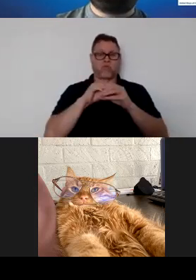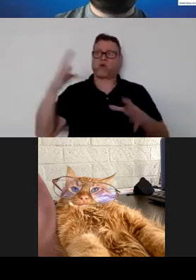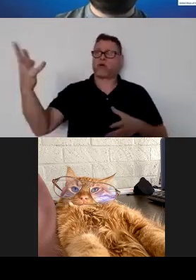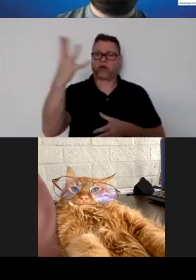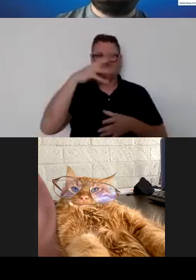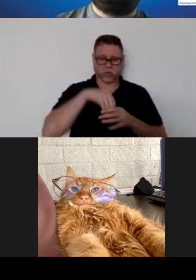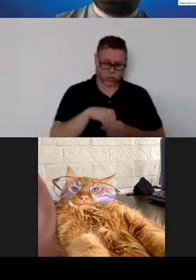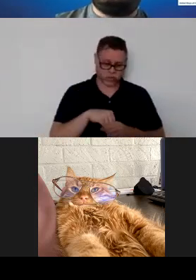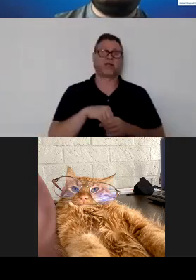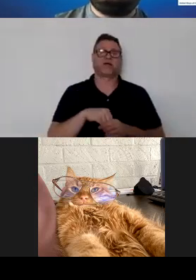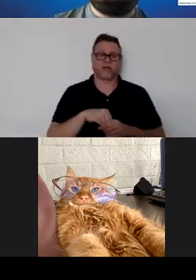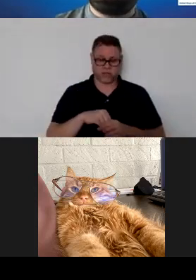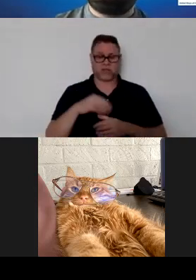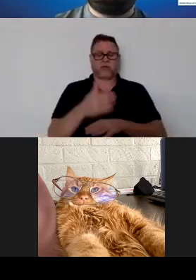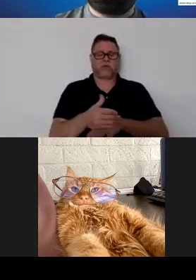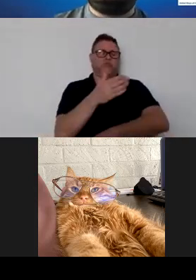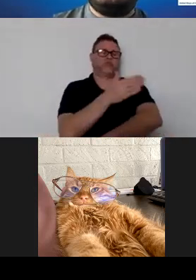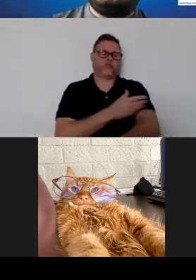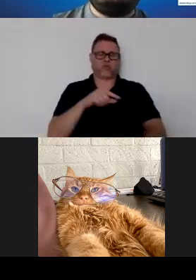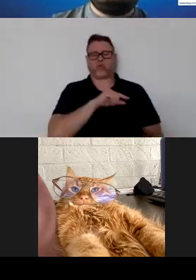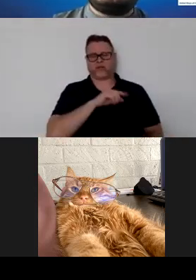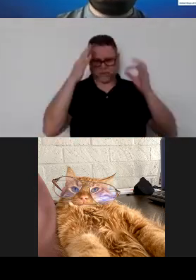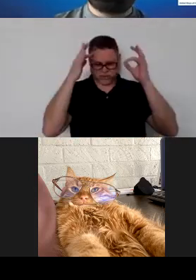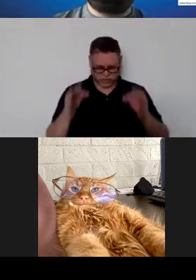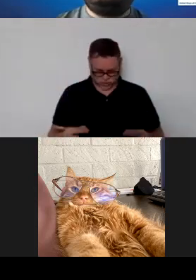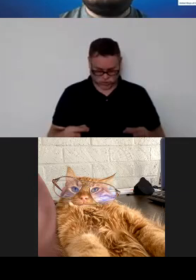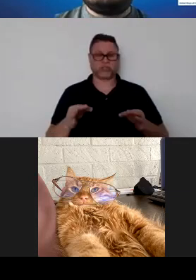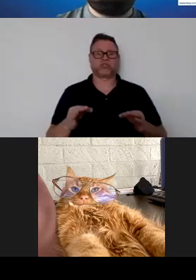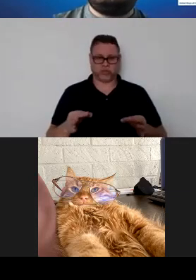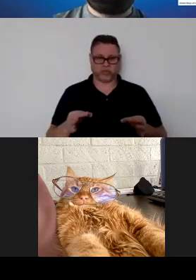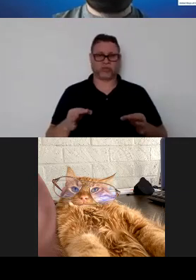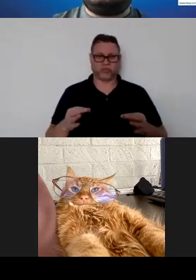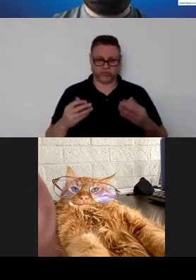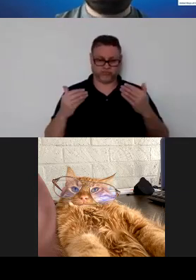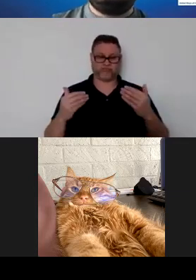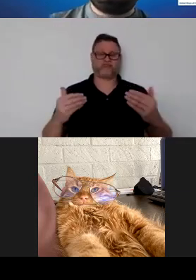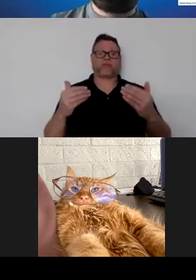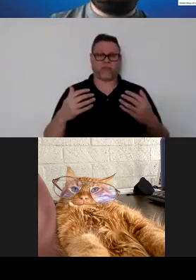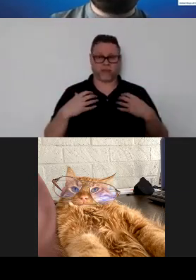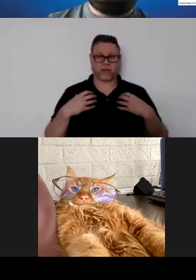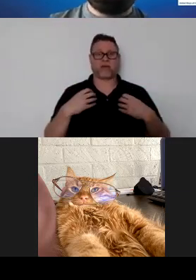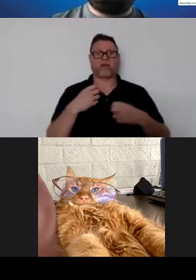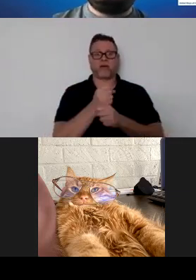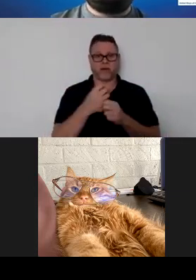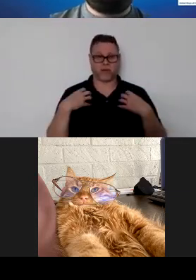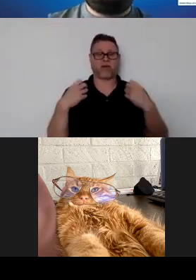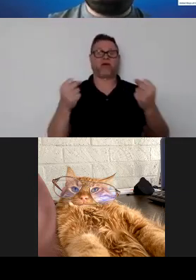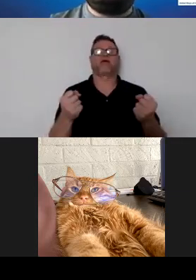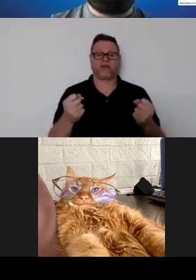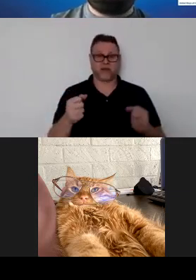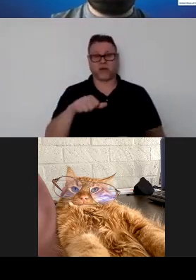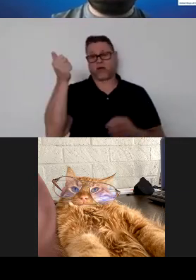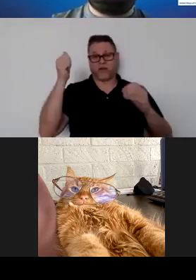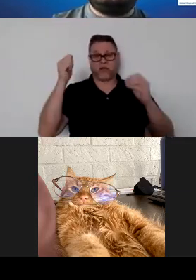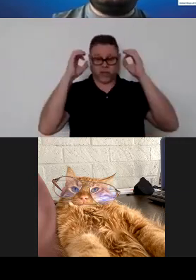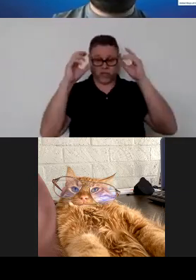these practices both improve the quality of the decisions being made and help prevent an unhealthy dynamic in which educators and other